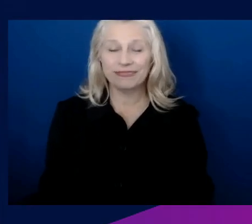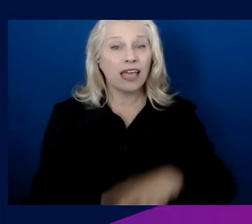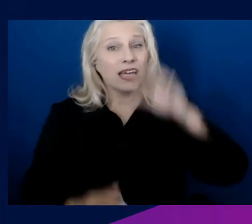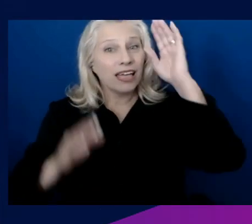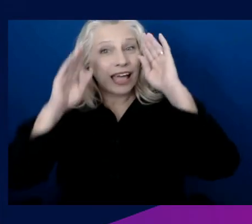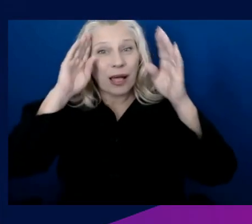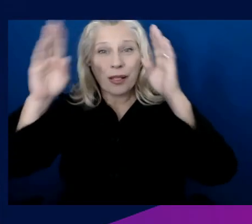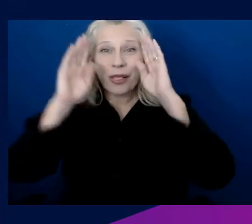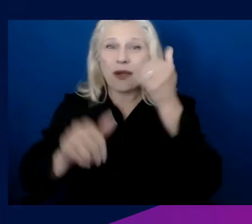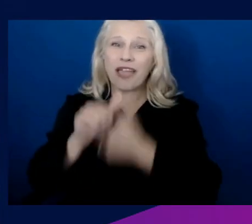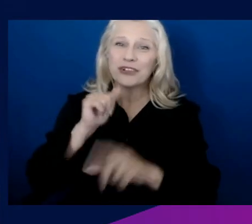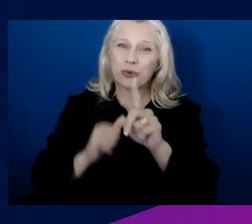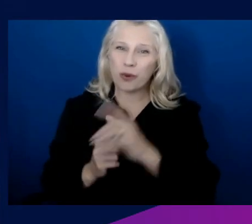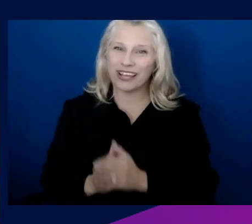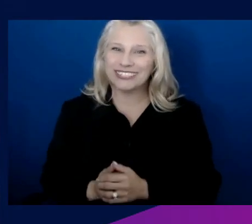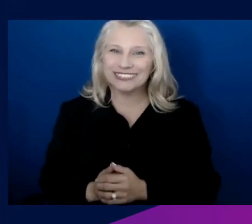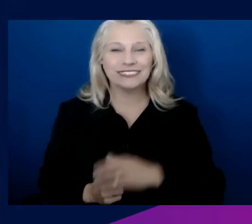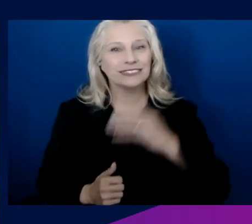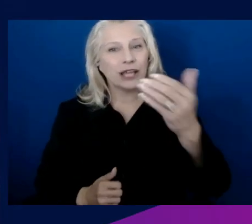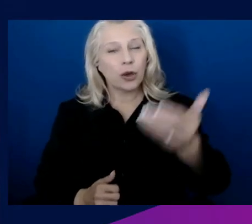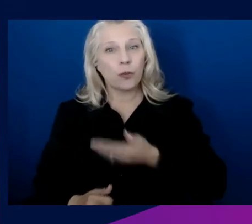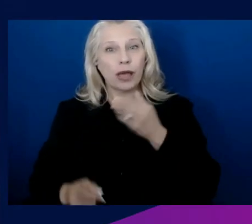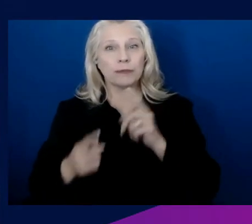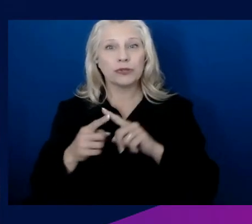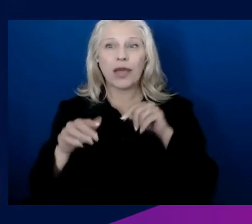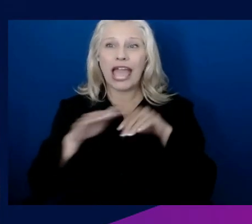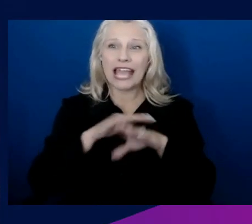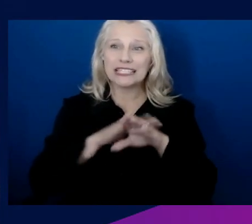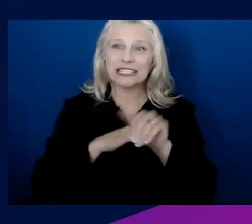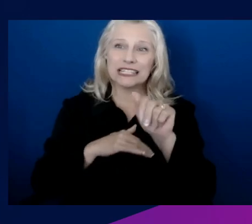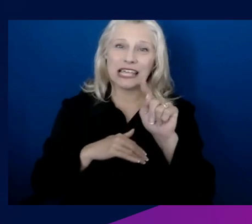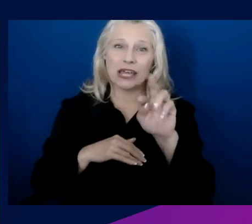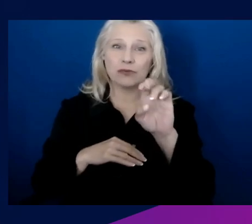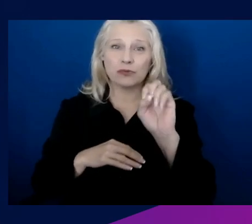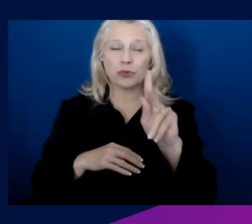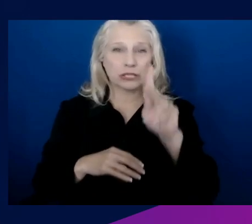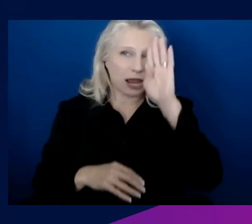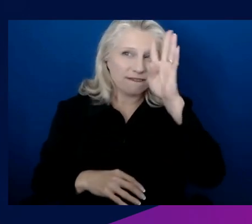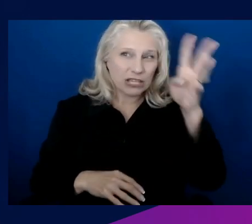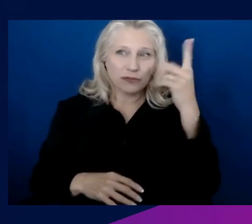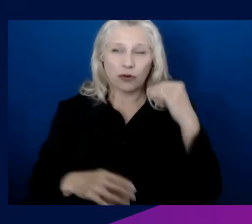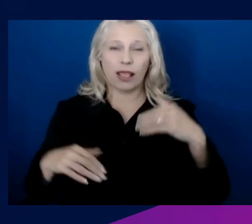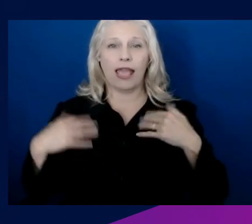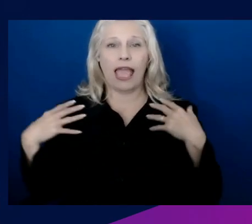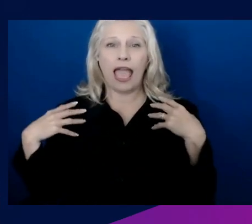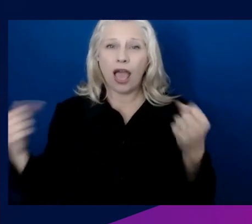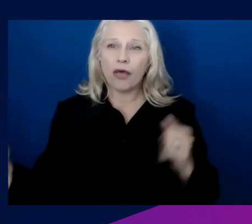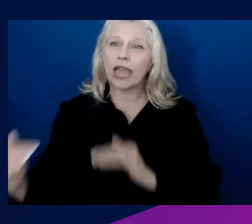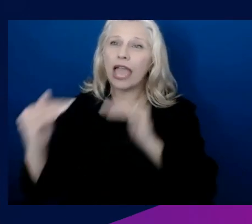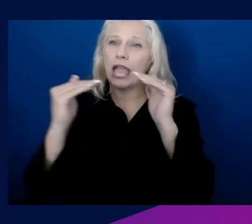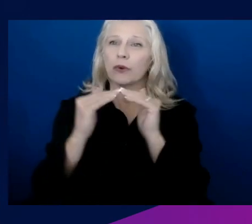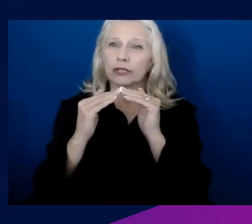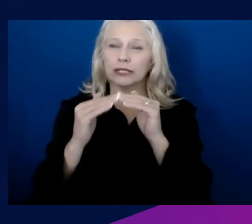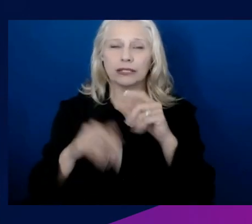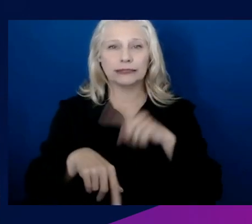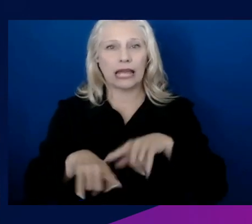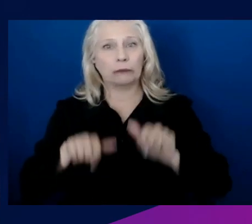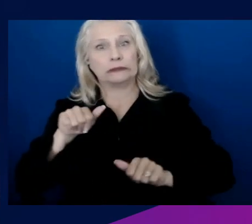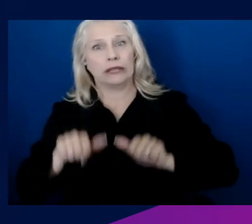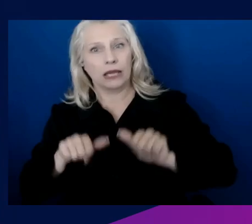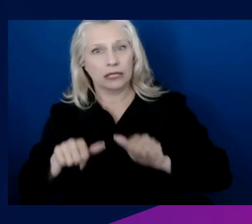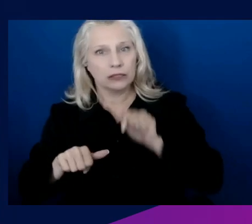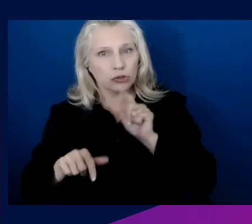Hello, everyone, and welcome to Access at Risk, Innovation for Health Equity in a Time of Uncertainty. I'm